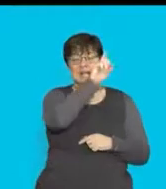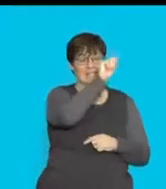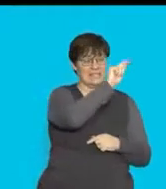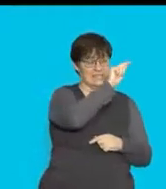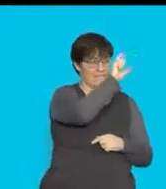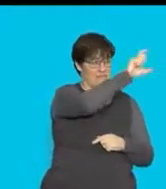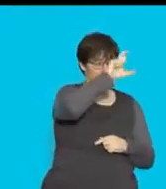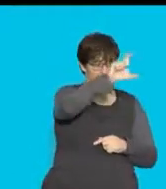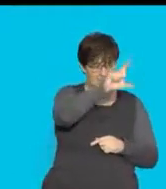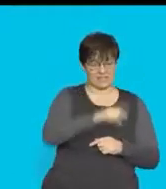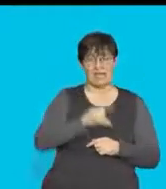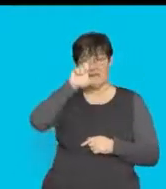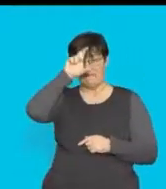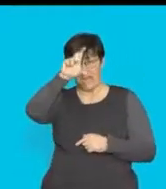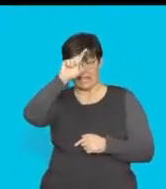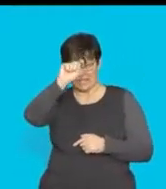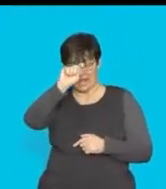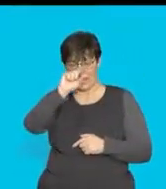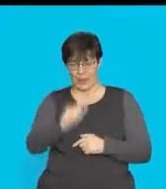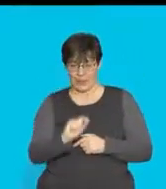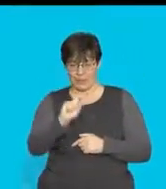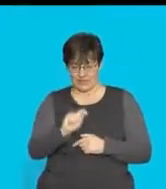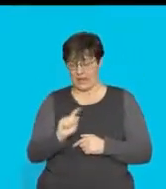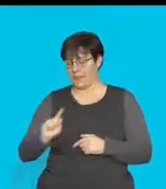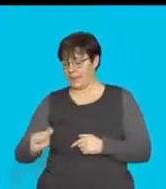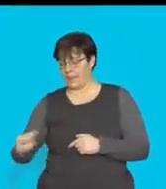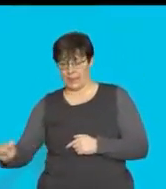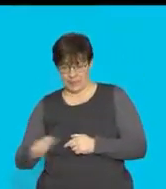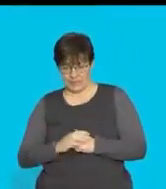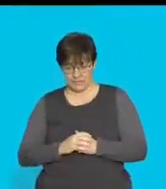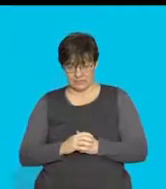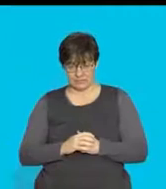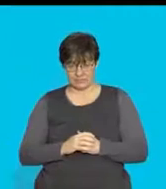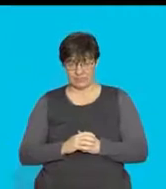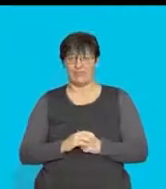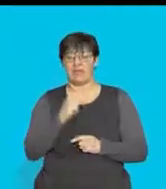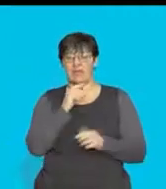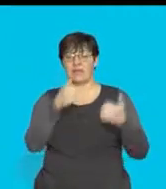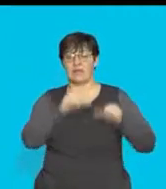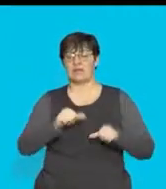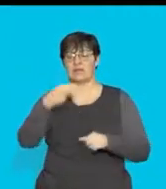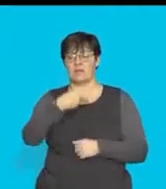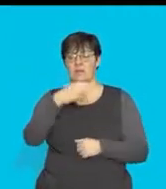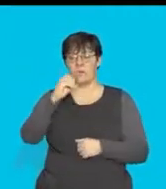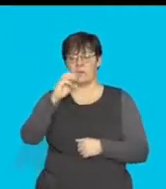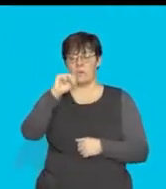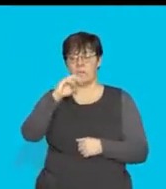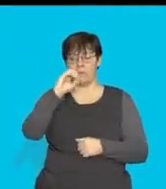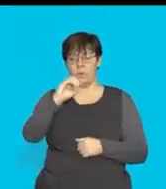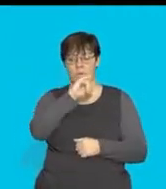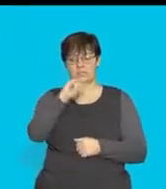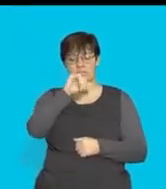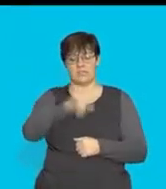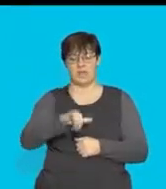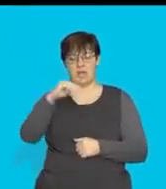different types of alleles for a specific characteristic. The next term is homozygous.